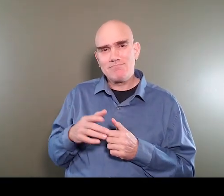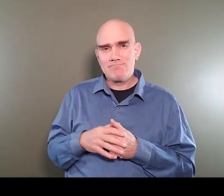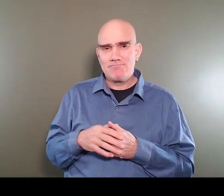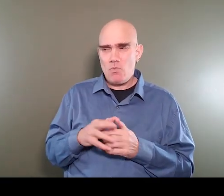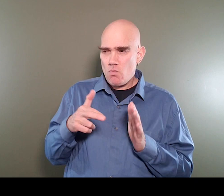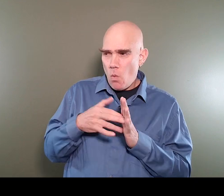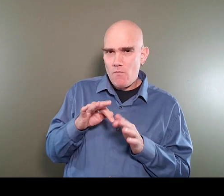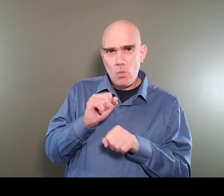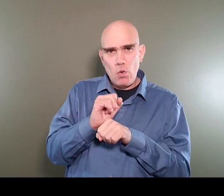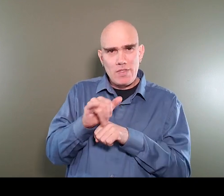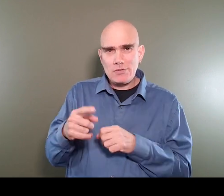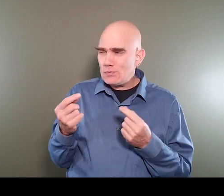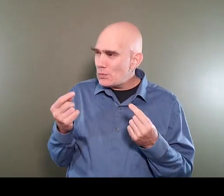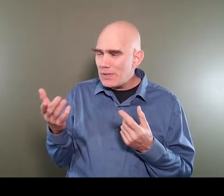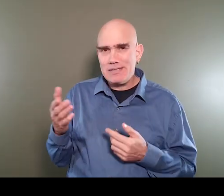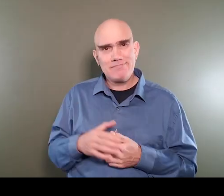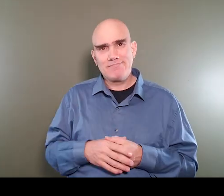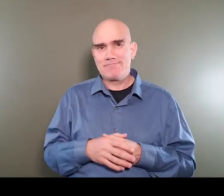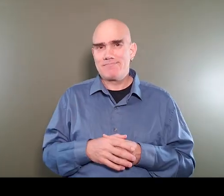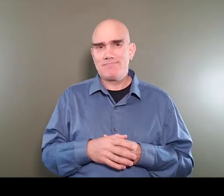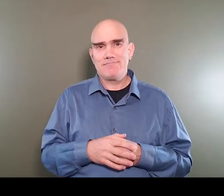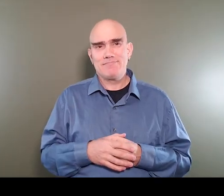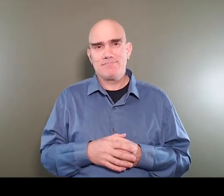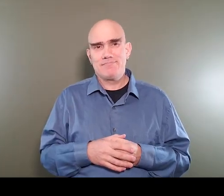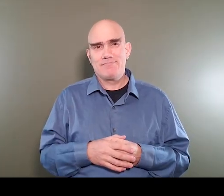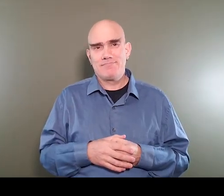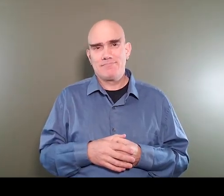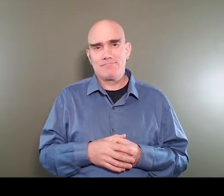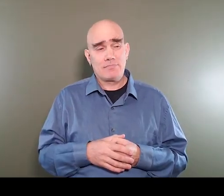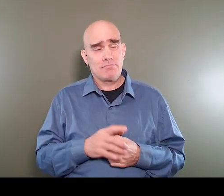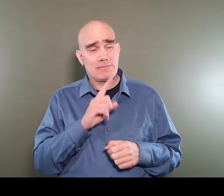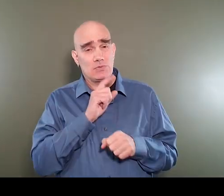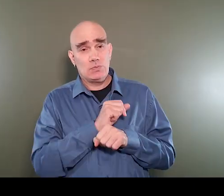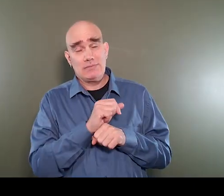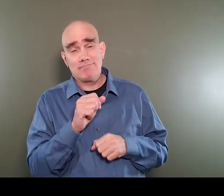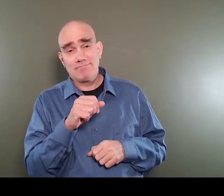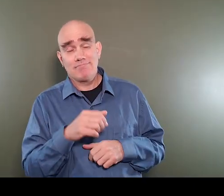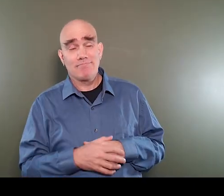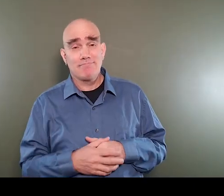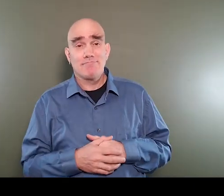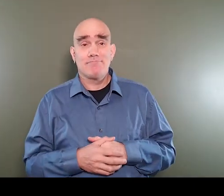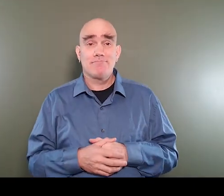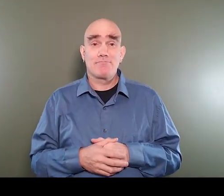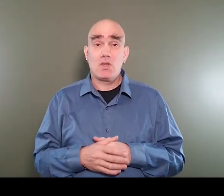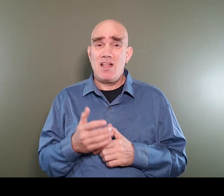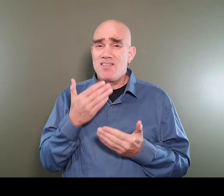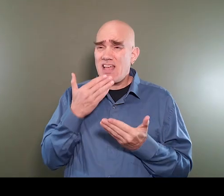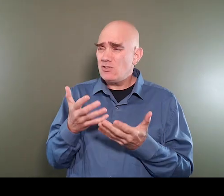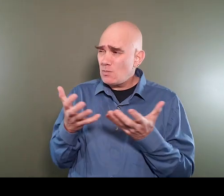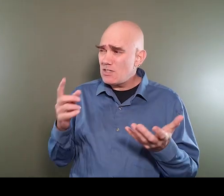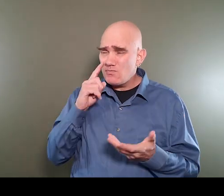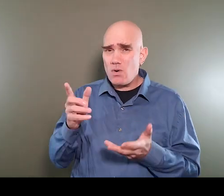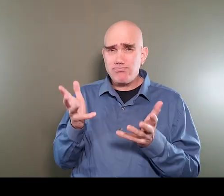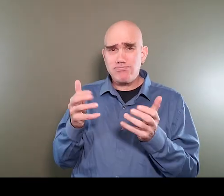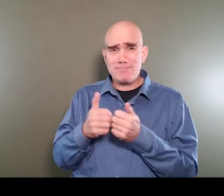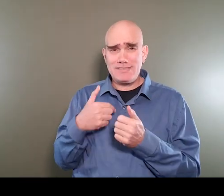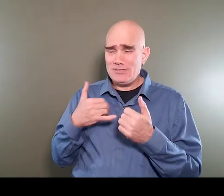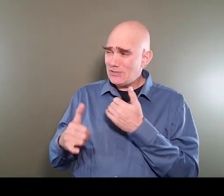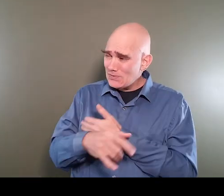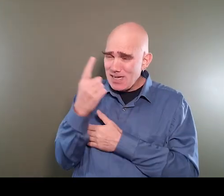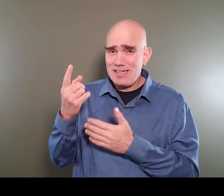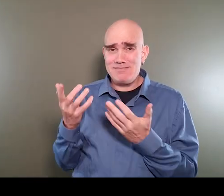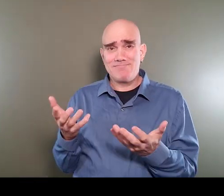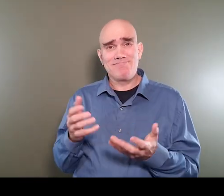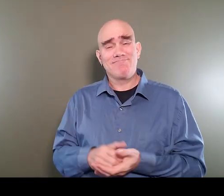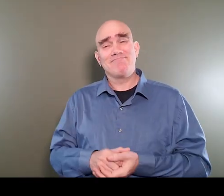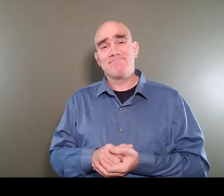how you are thinking about the role of the work that you are doing. Absolutely. Absolutely. Well, thank you so